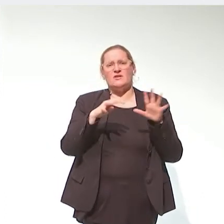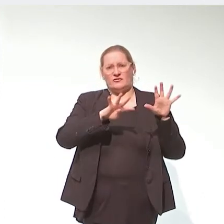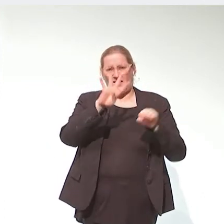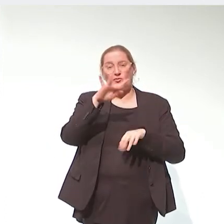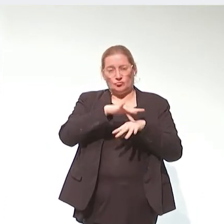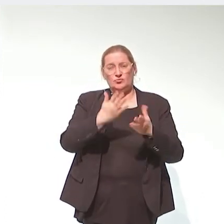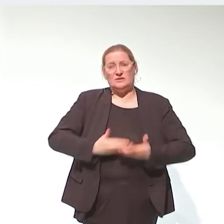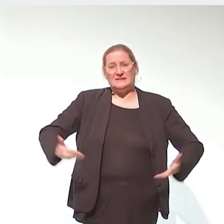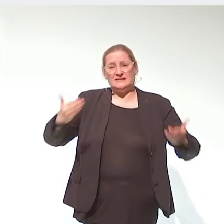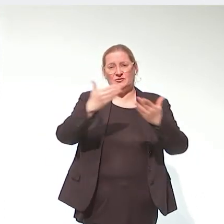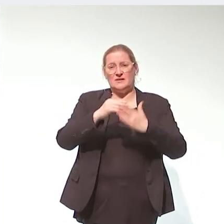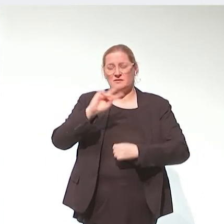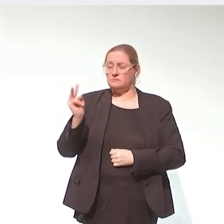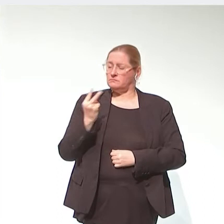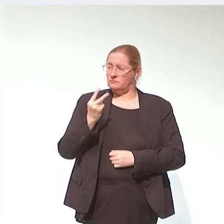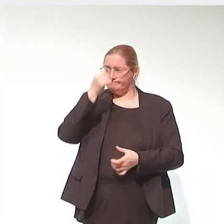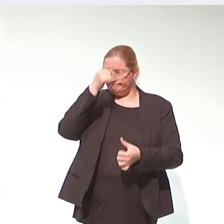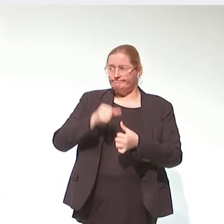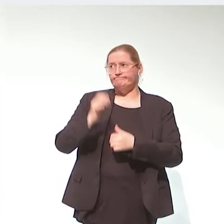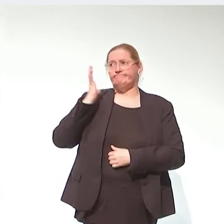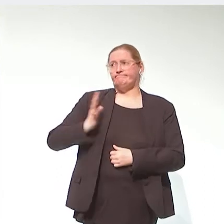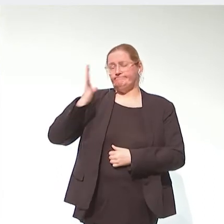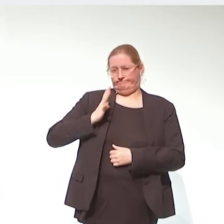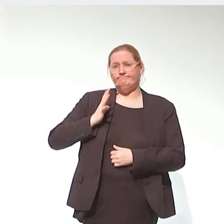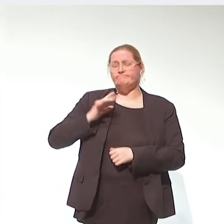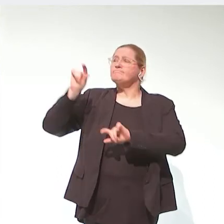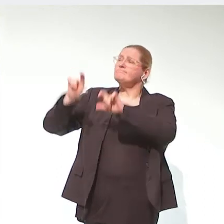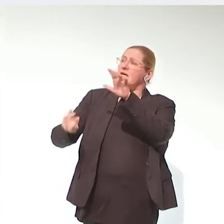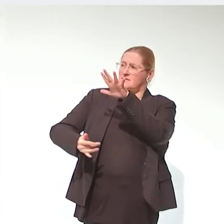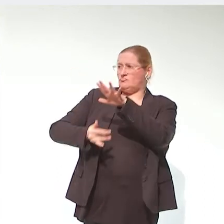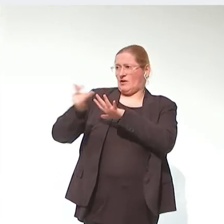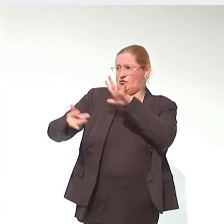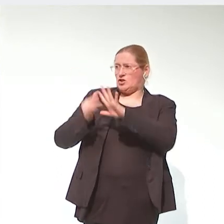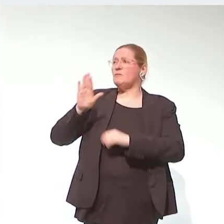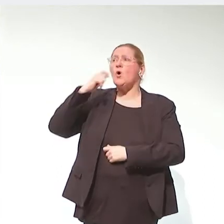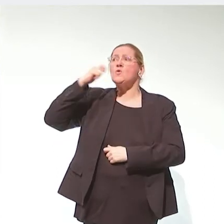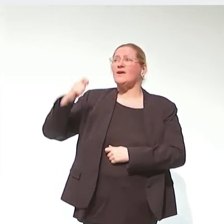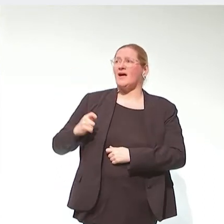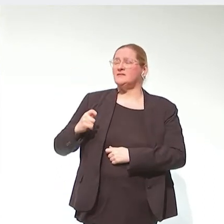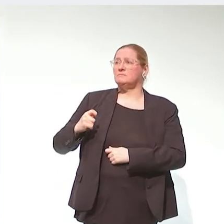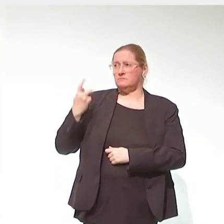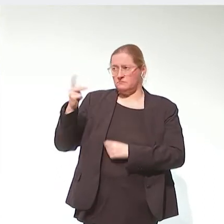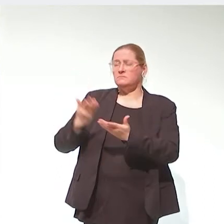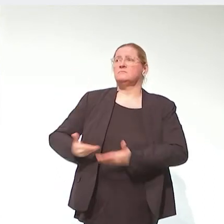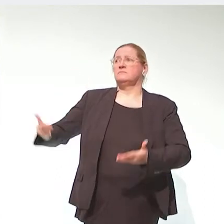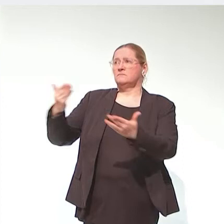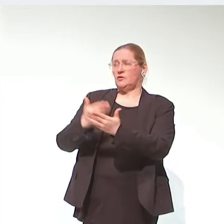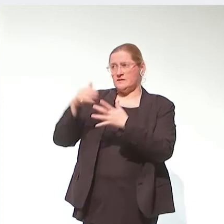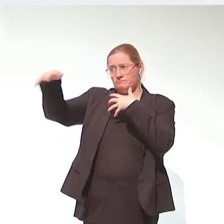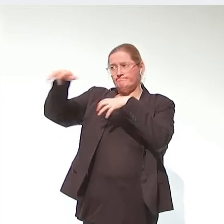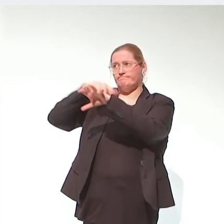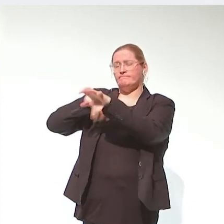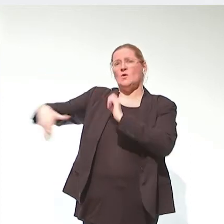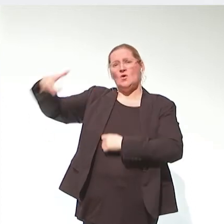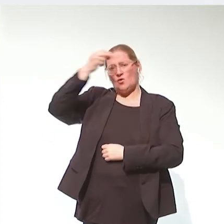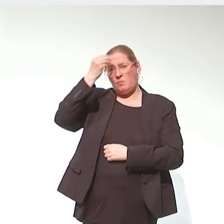refugees, because we know what it means to leave your house, your roots, and lose your life and need to